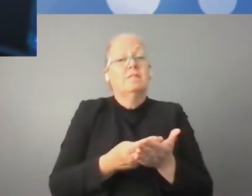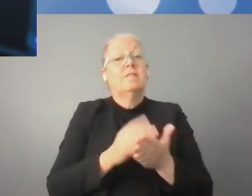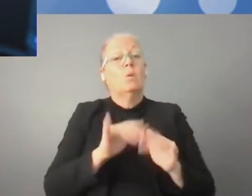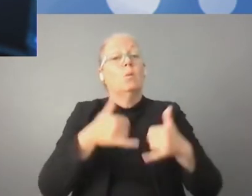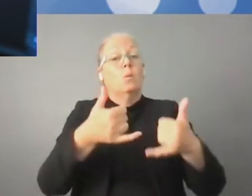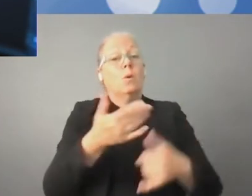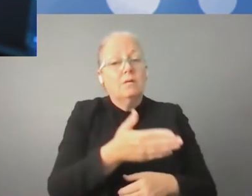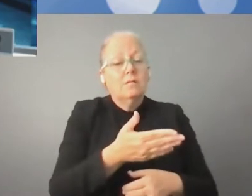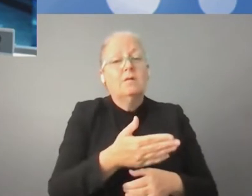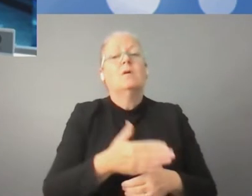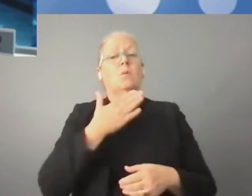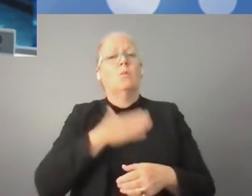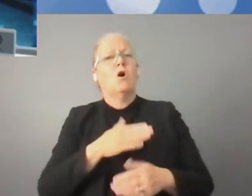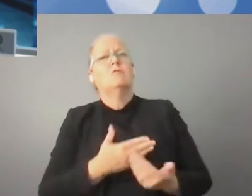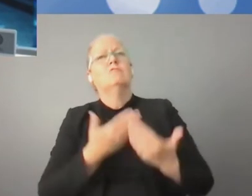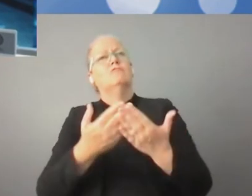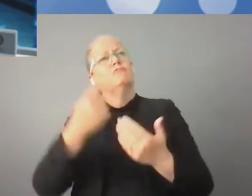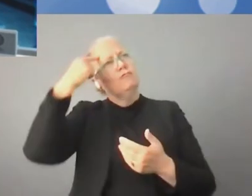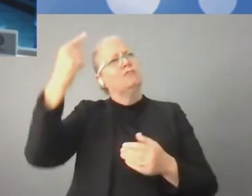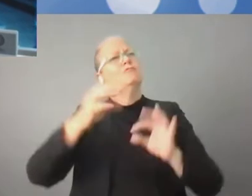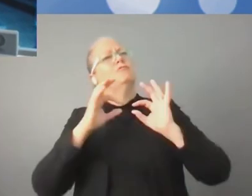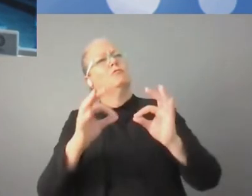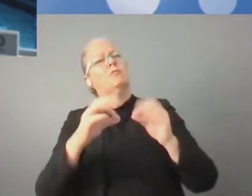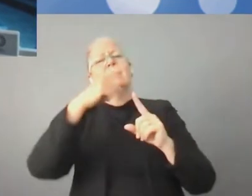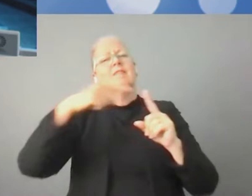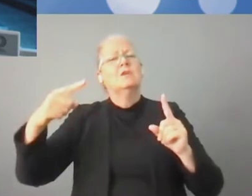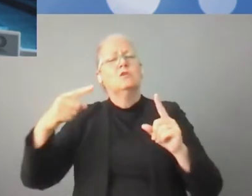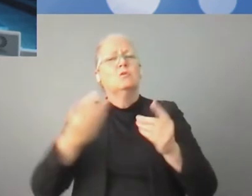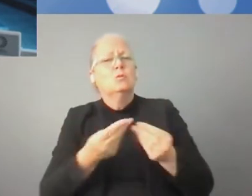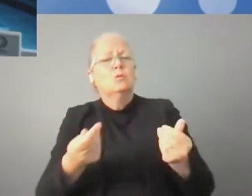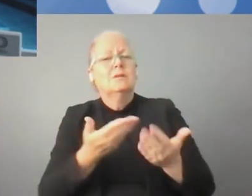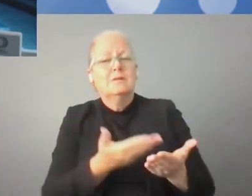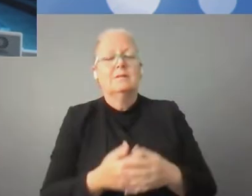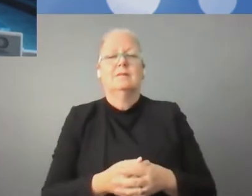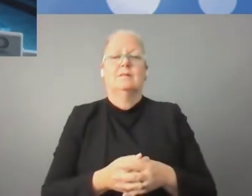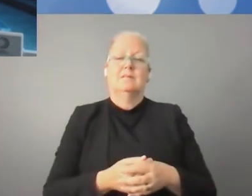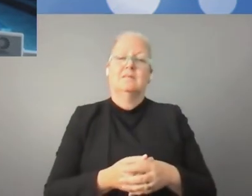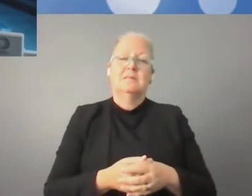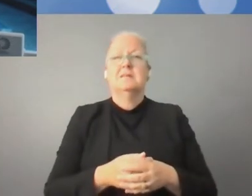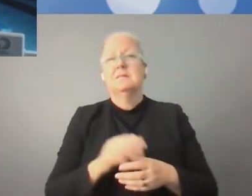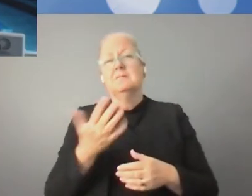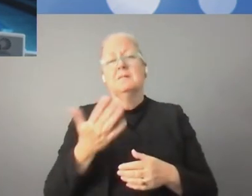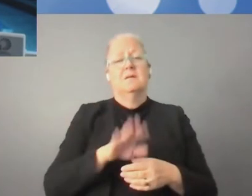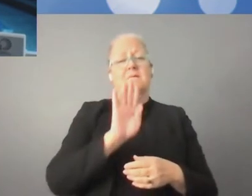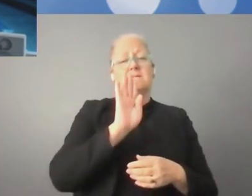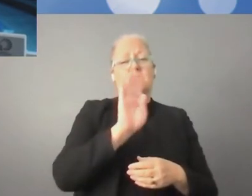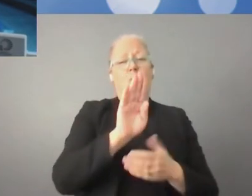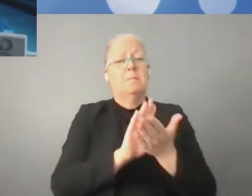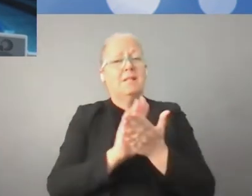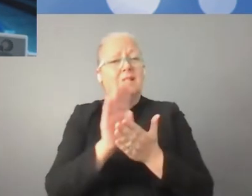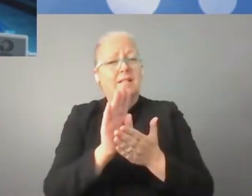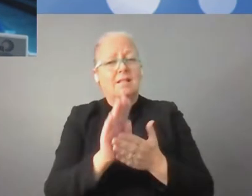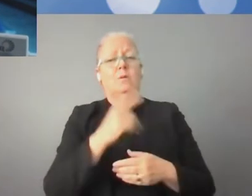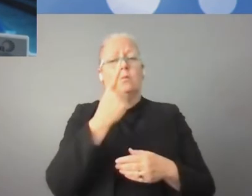digital solutions the total amount of grant support is about 4 billion rubles per year i